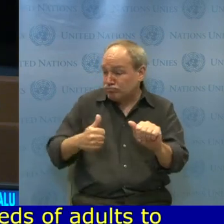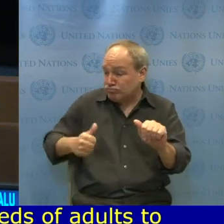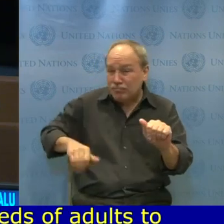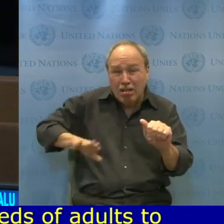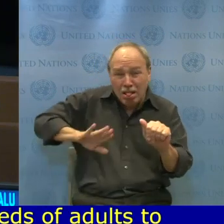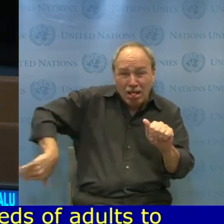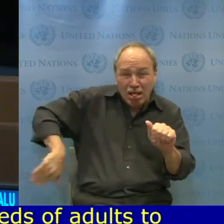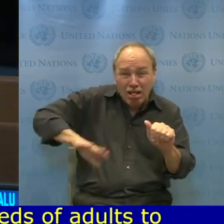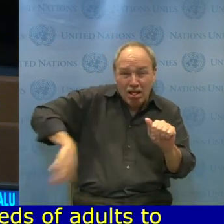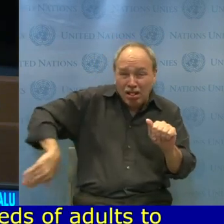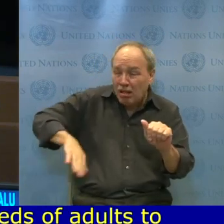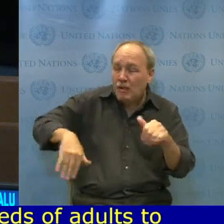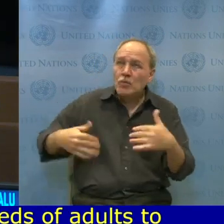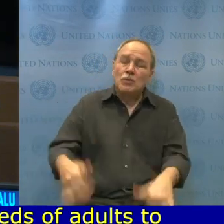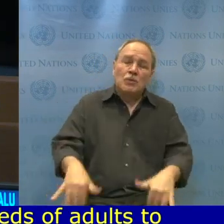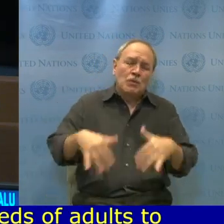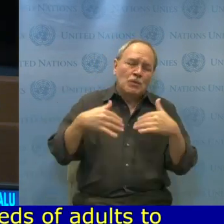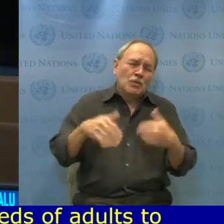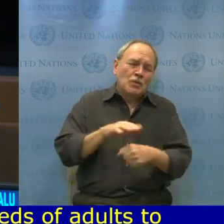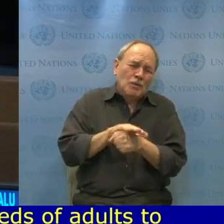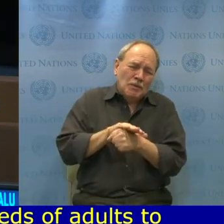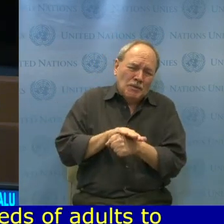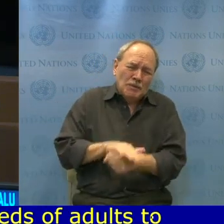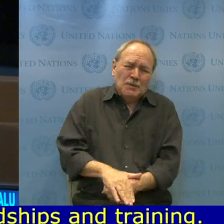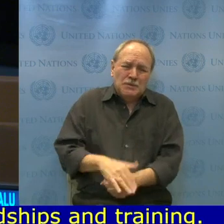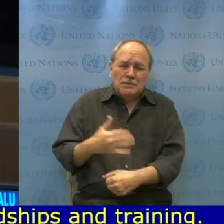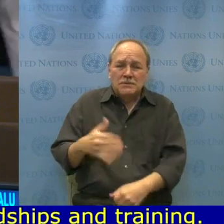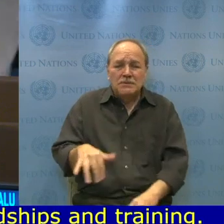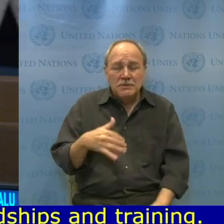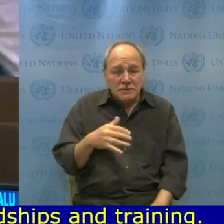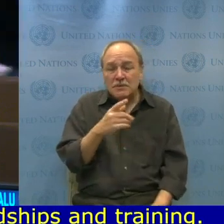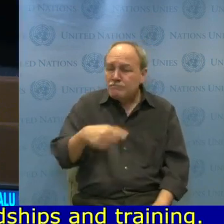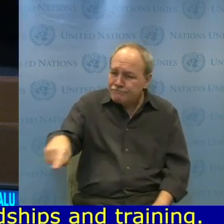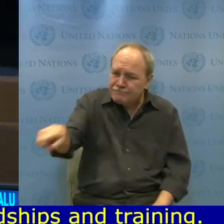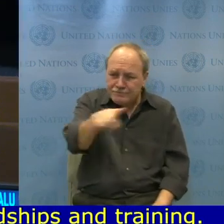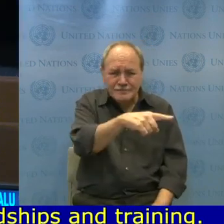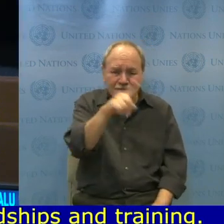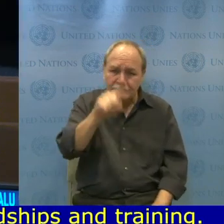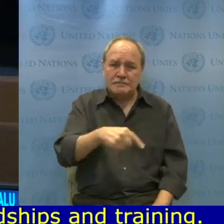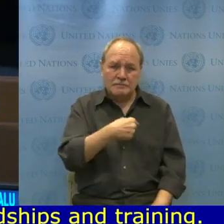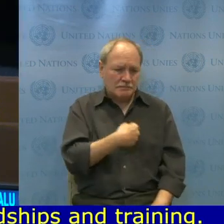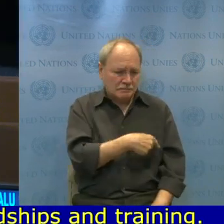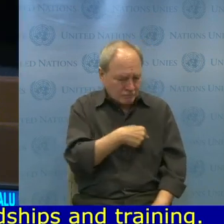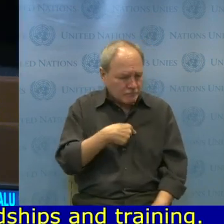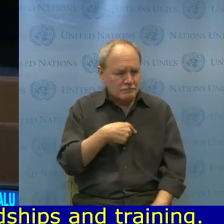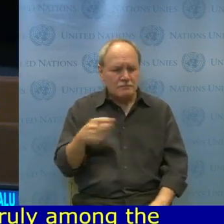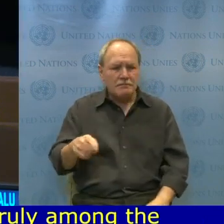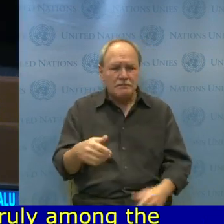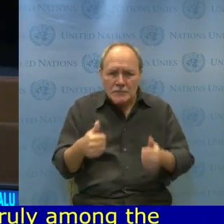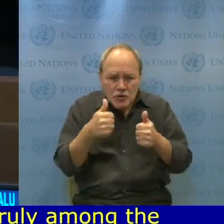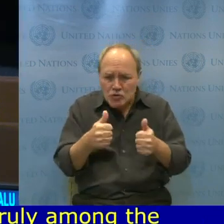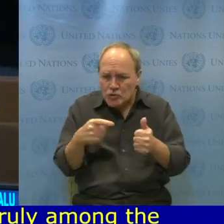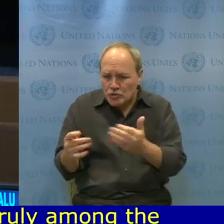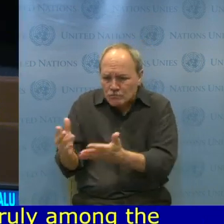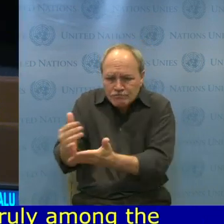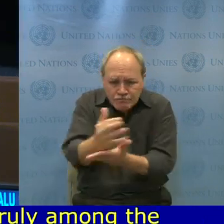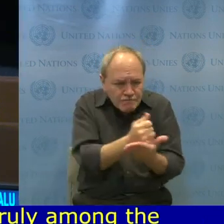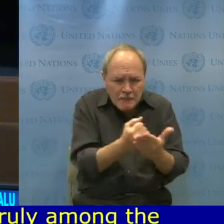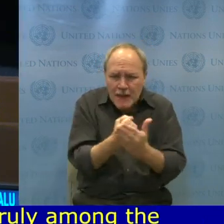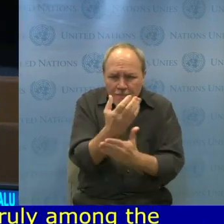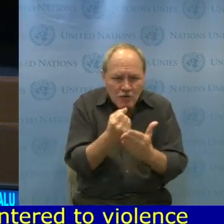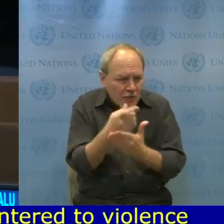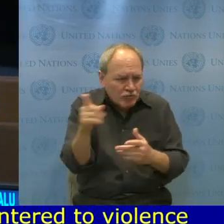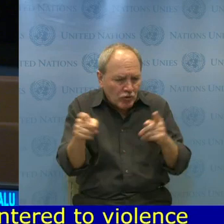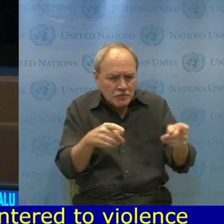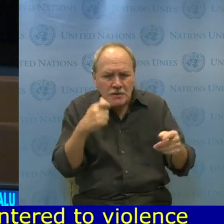the discrimination and violence they face, renewed commitment from all stakeholders is required. We need better, more accurate data. We need to do more to support